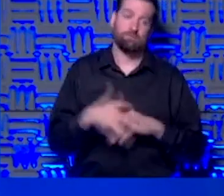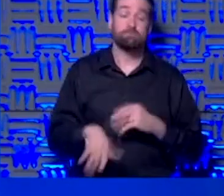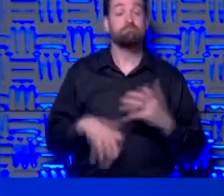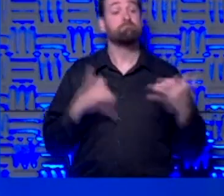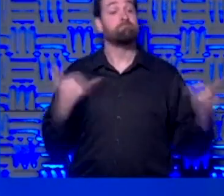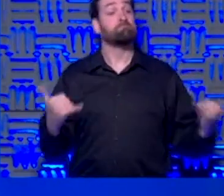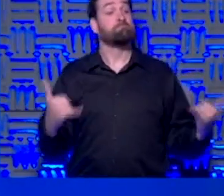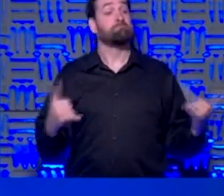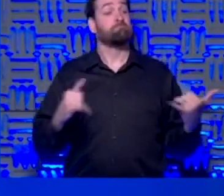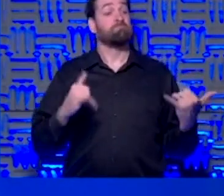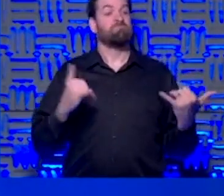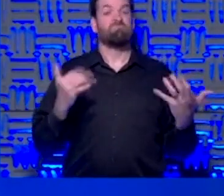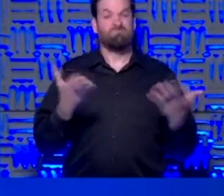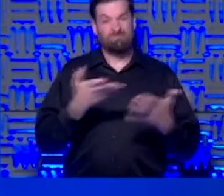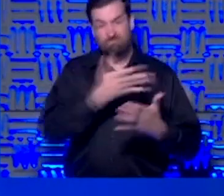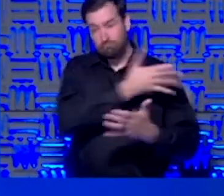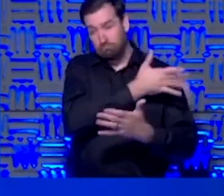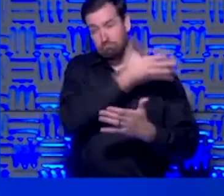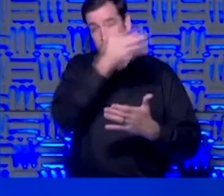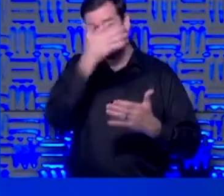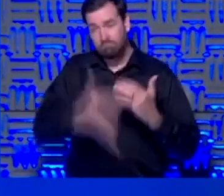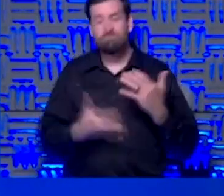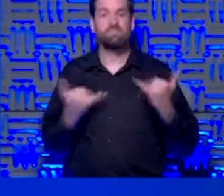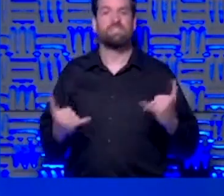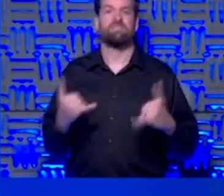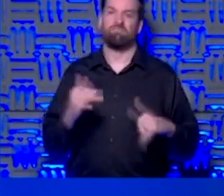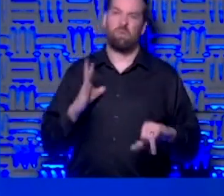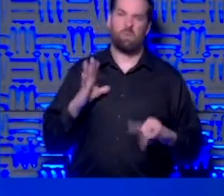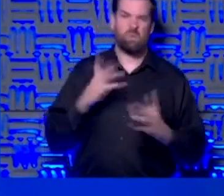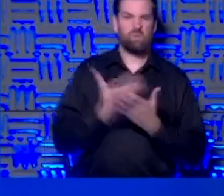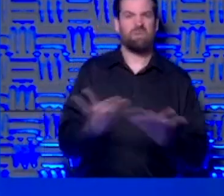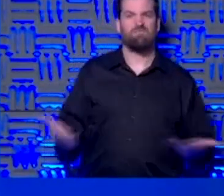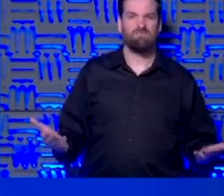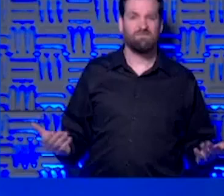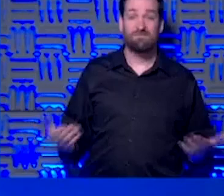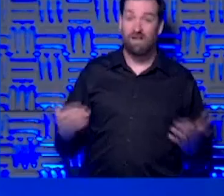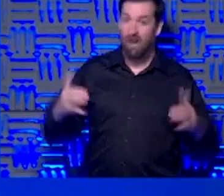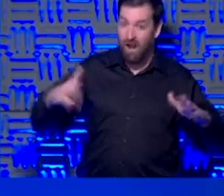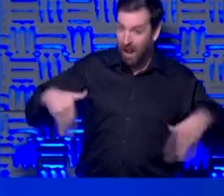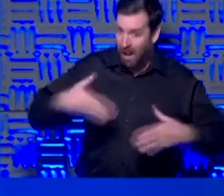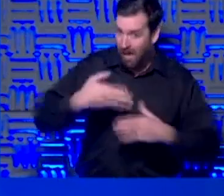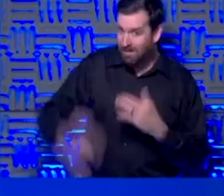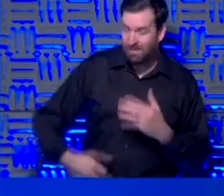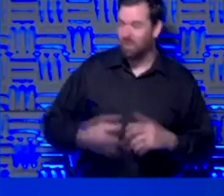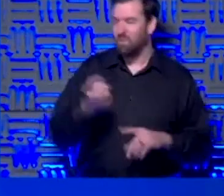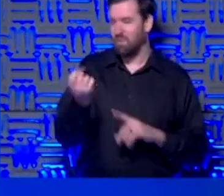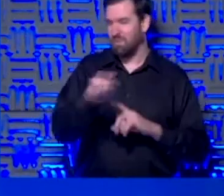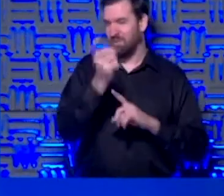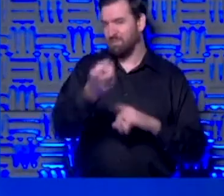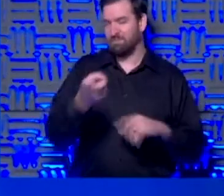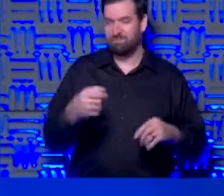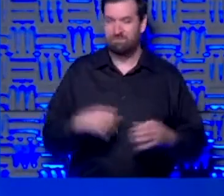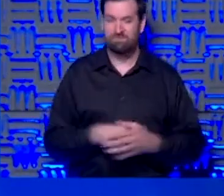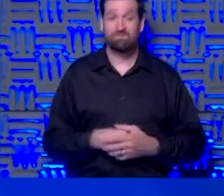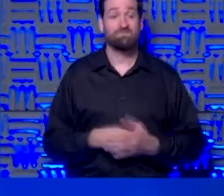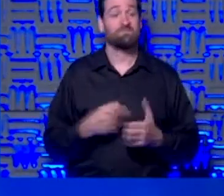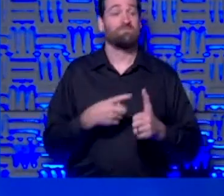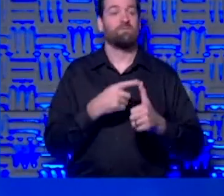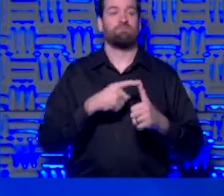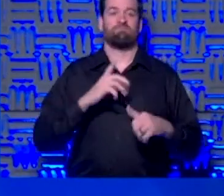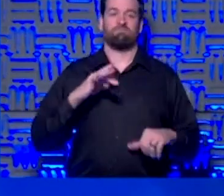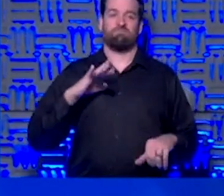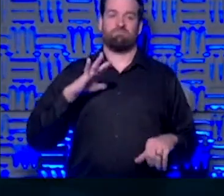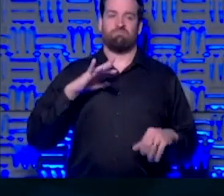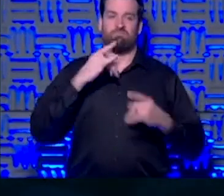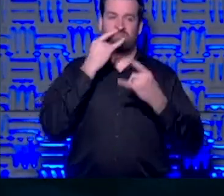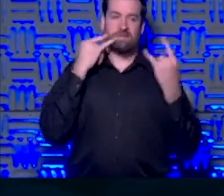listen, as we wrap up the program today, we got some cool stuff. We're not done yet, so hang tight for just a minute. First of all, some cool looking masks.